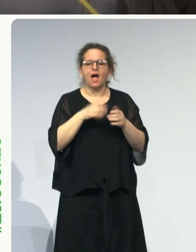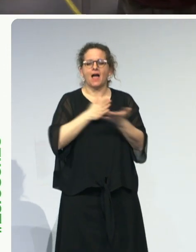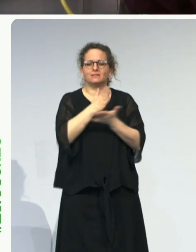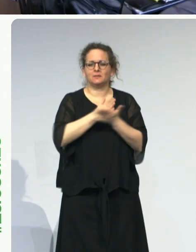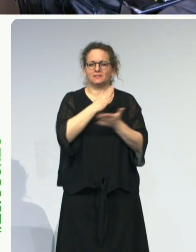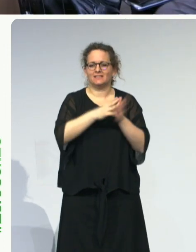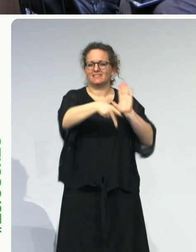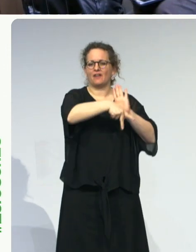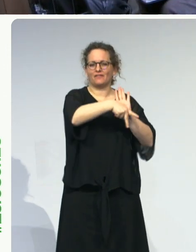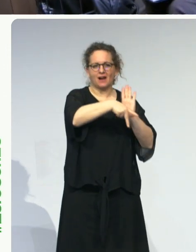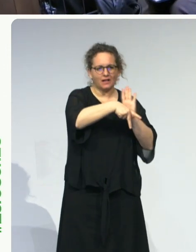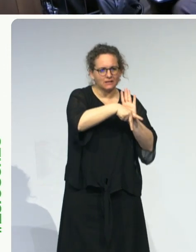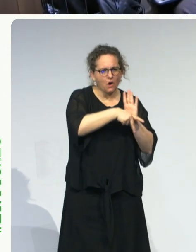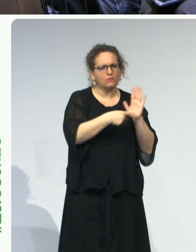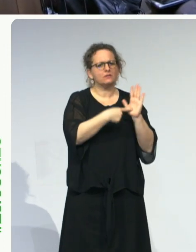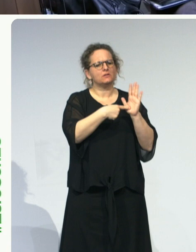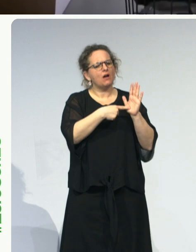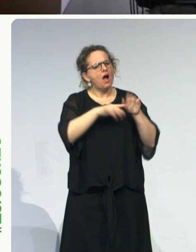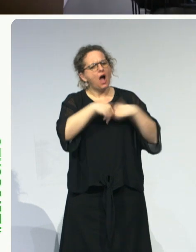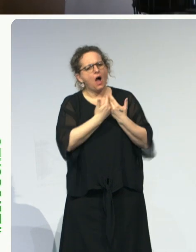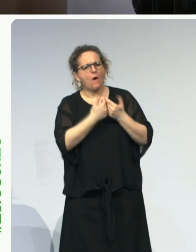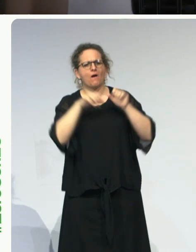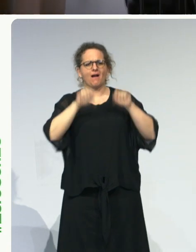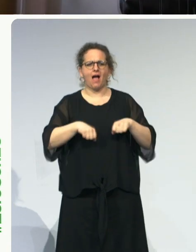meaningful accessibility in the built environment.